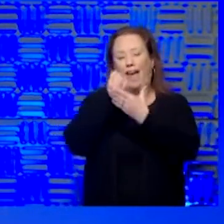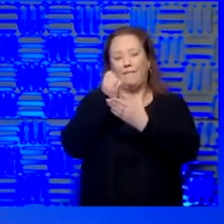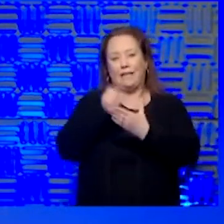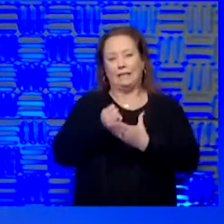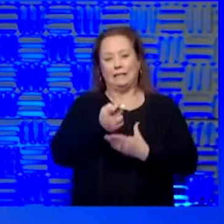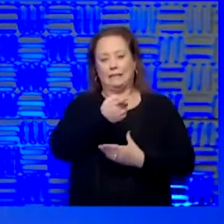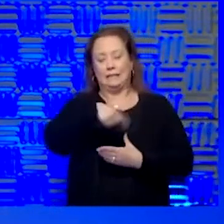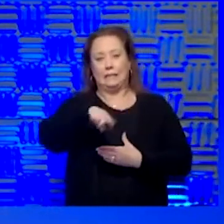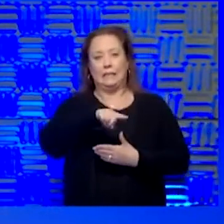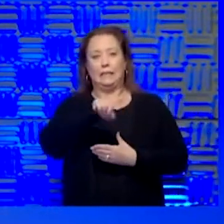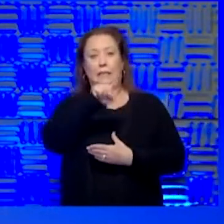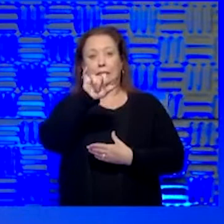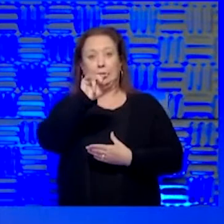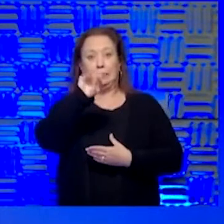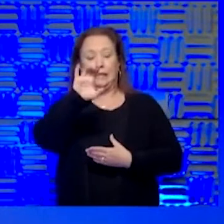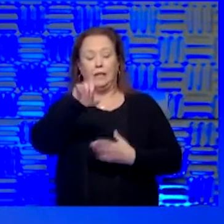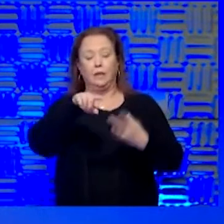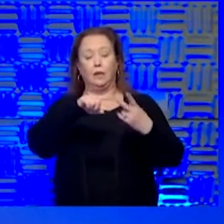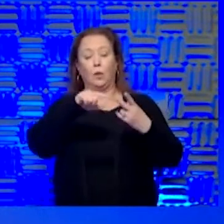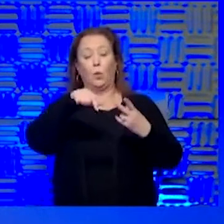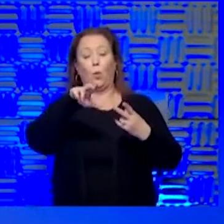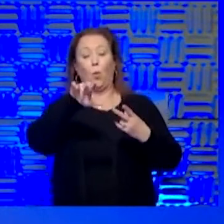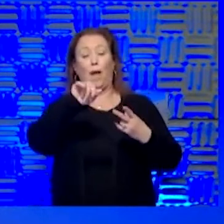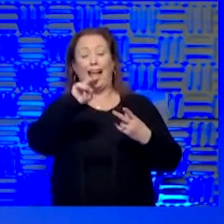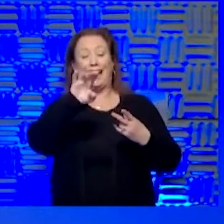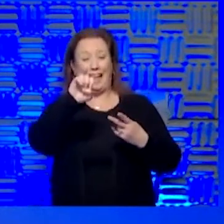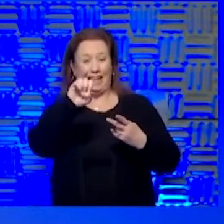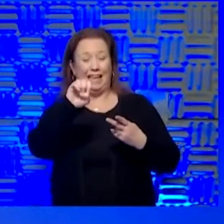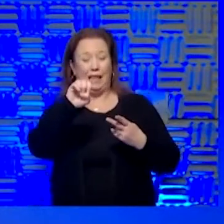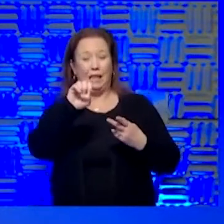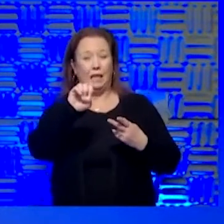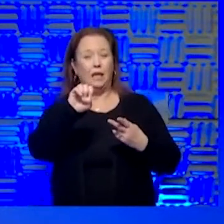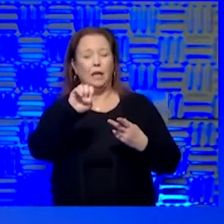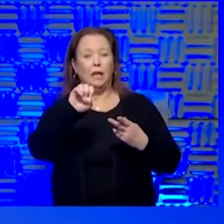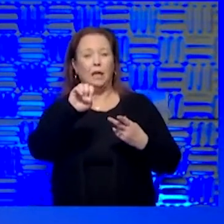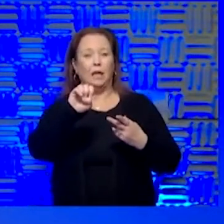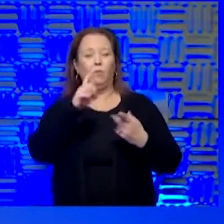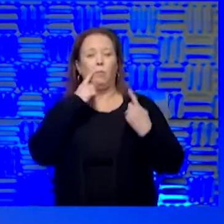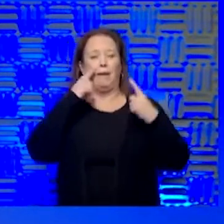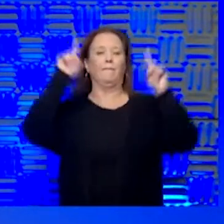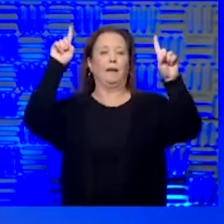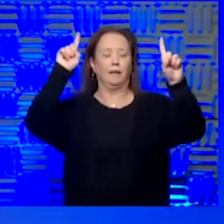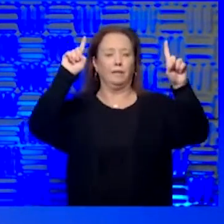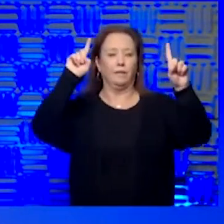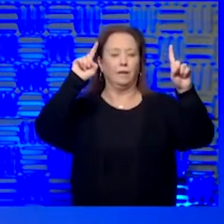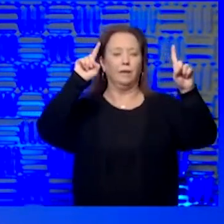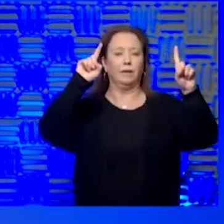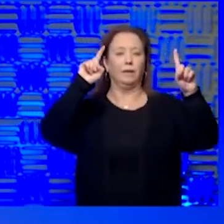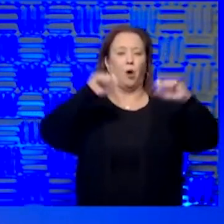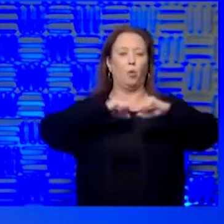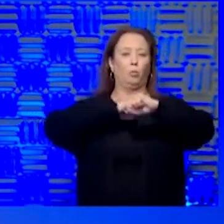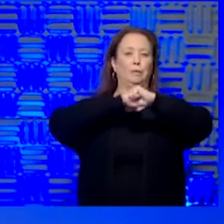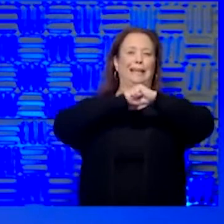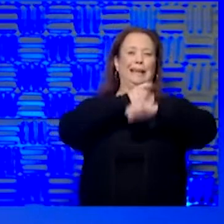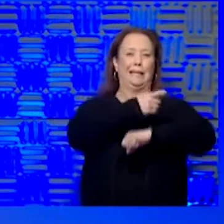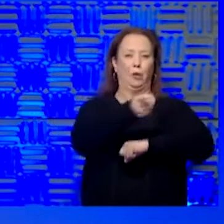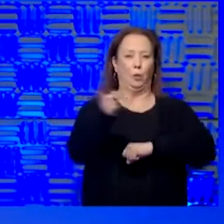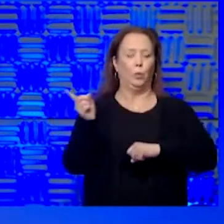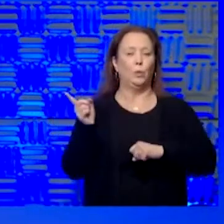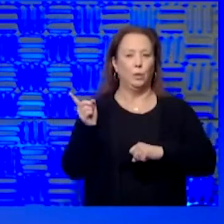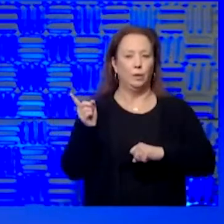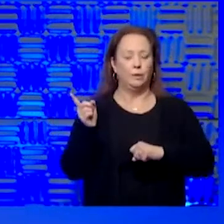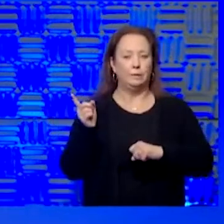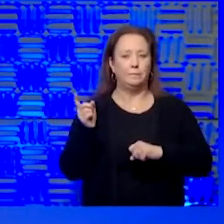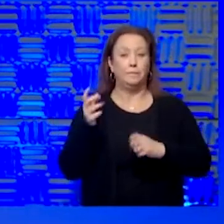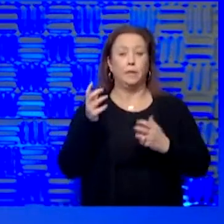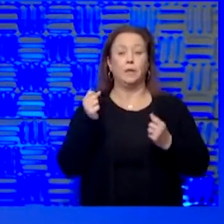those things, such as zinc, quinine, are efficacious in prophylaxing or protecting you from this disease as well.